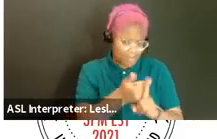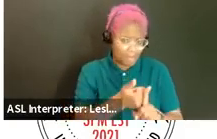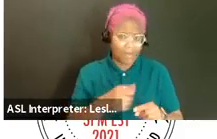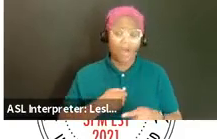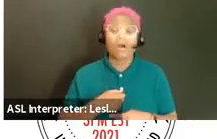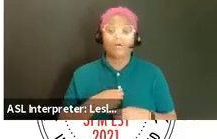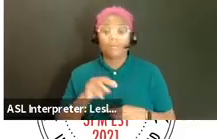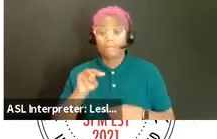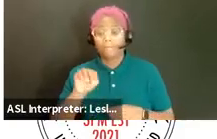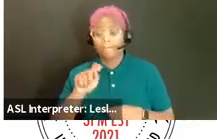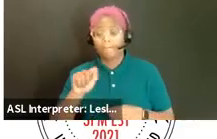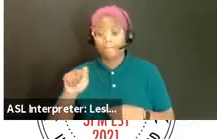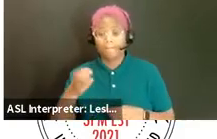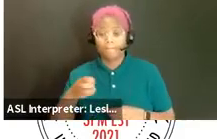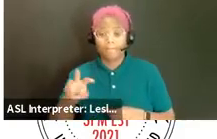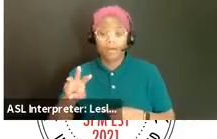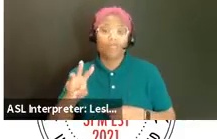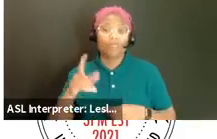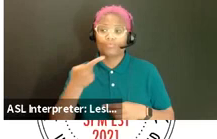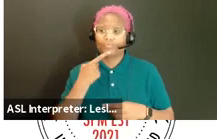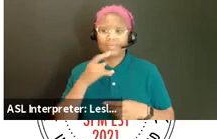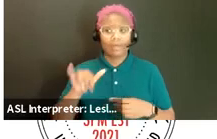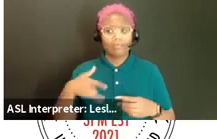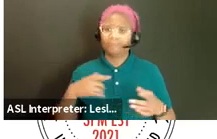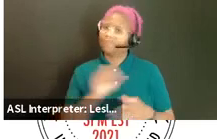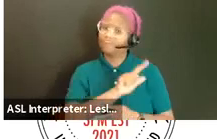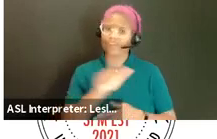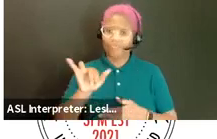works or helps make the case. Certainly,